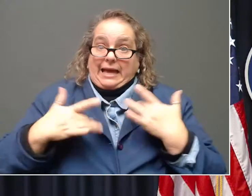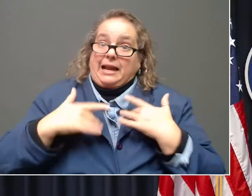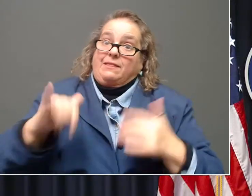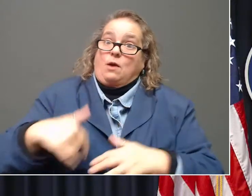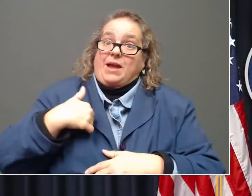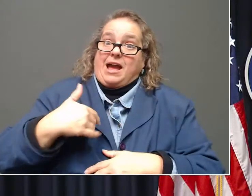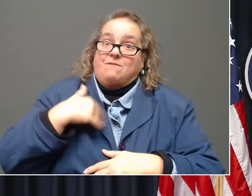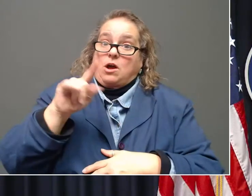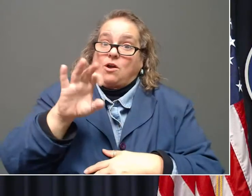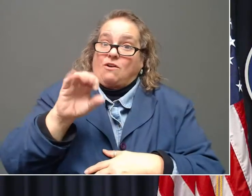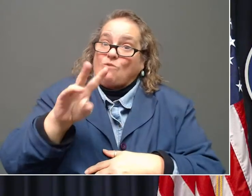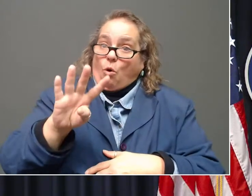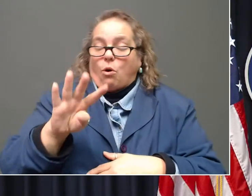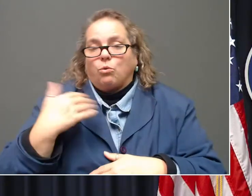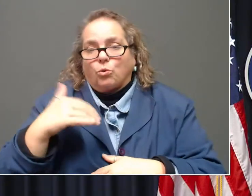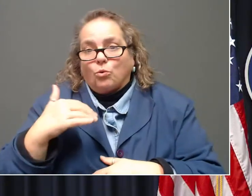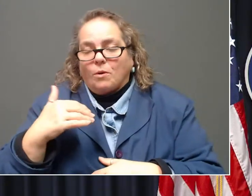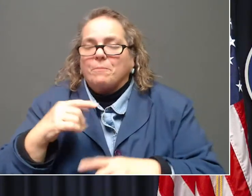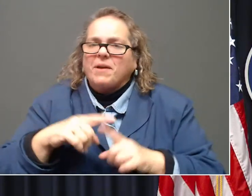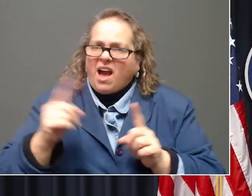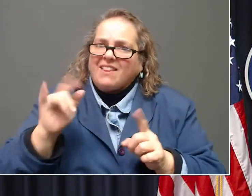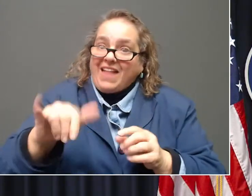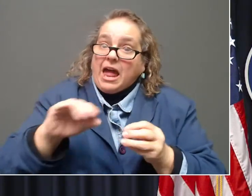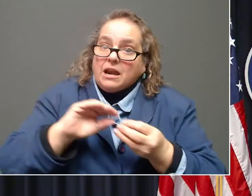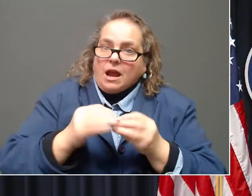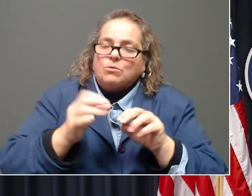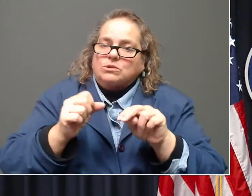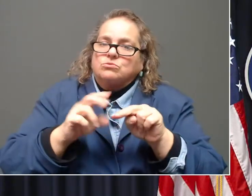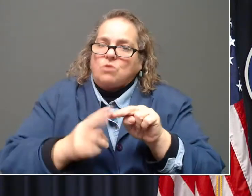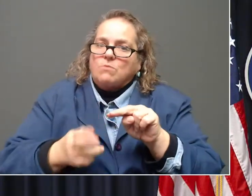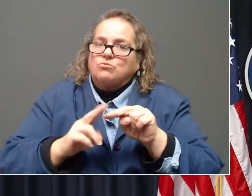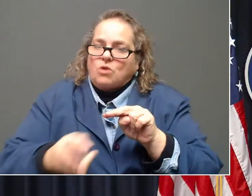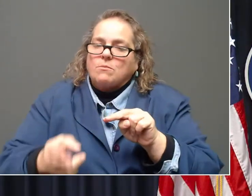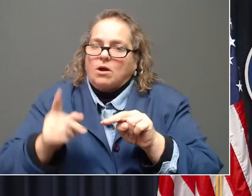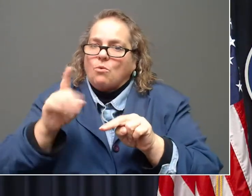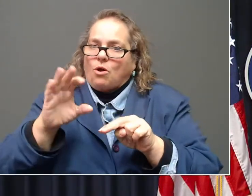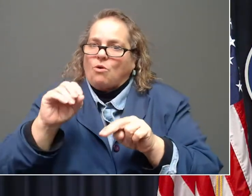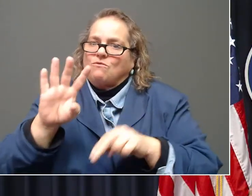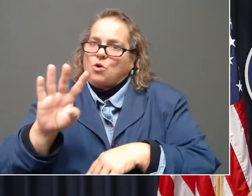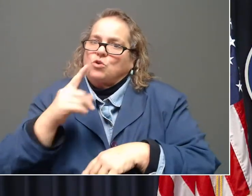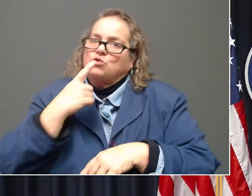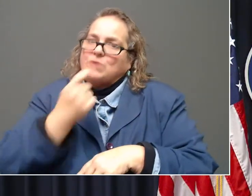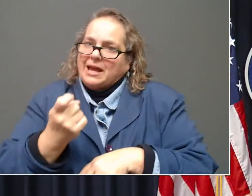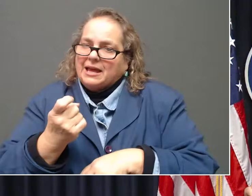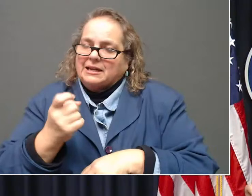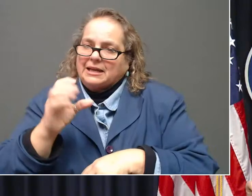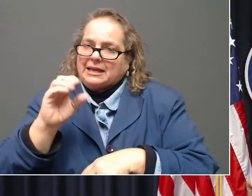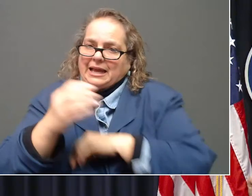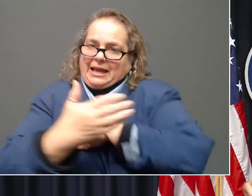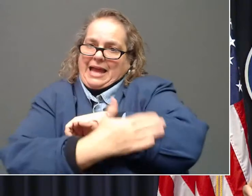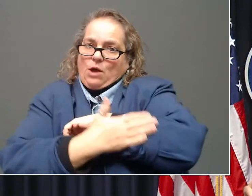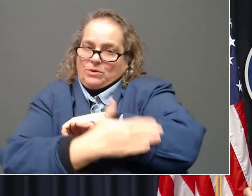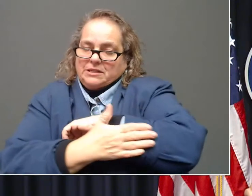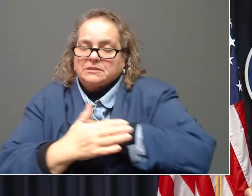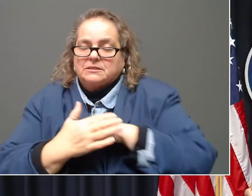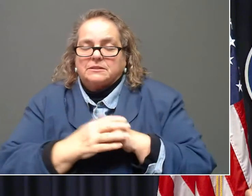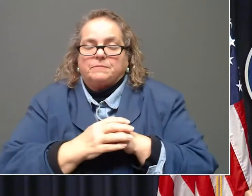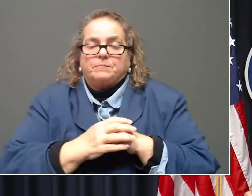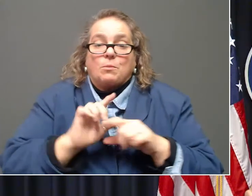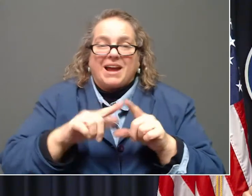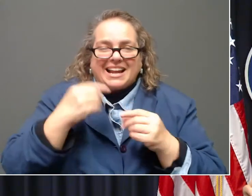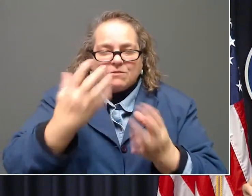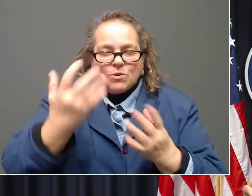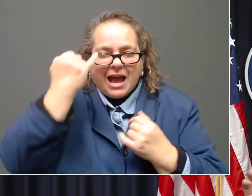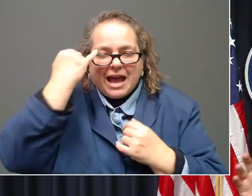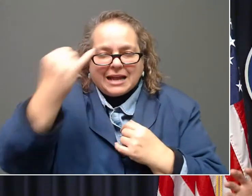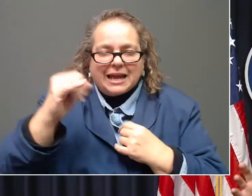we have sufficient capacity, and that's good news. It means that we can take care of those that need our help. Our positivity rate